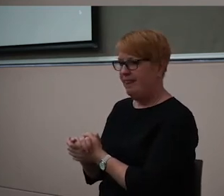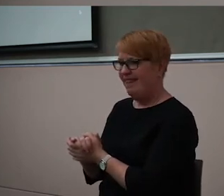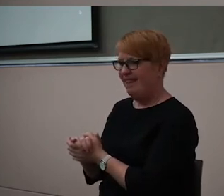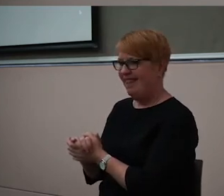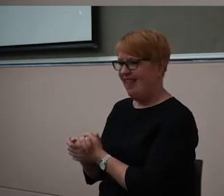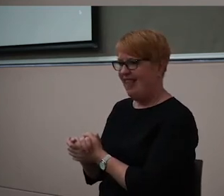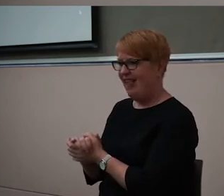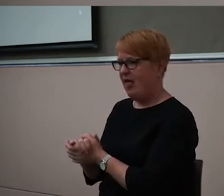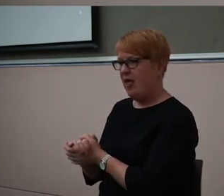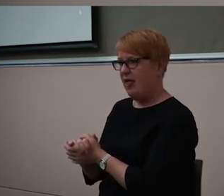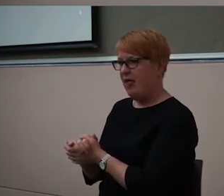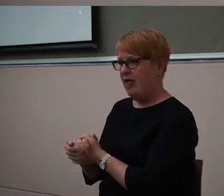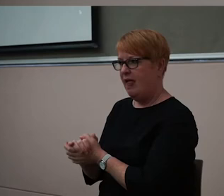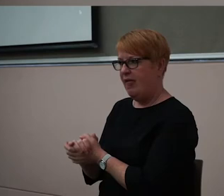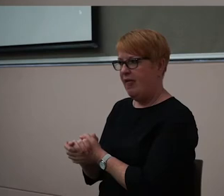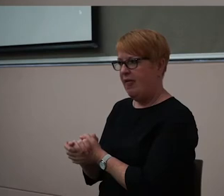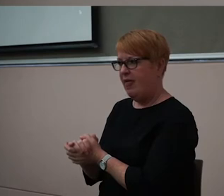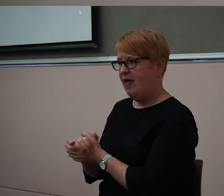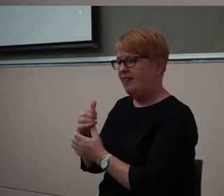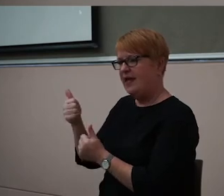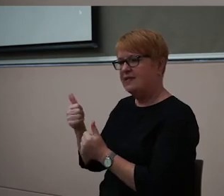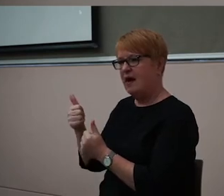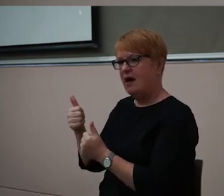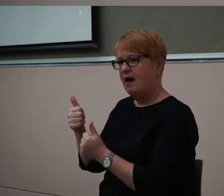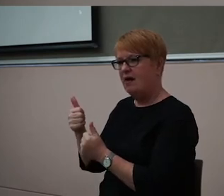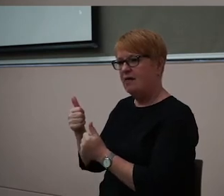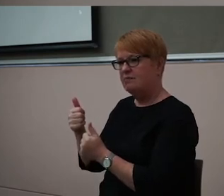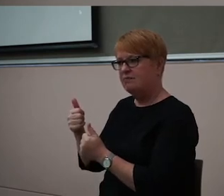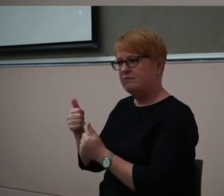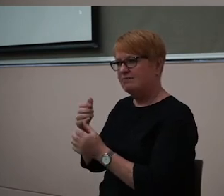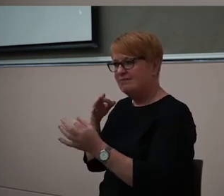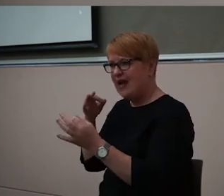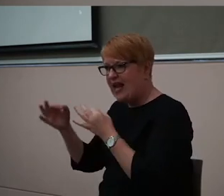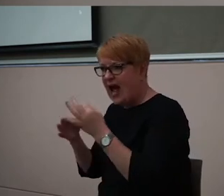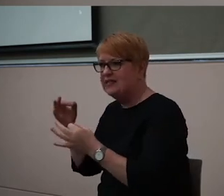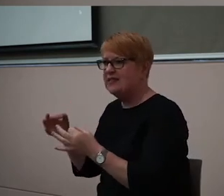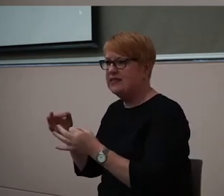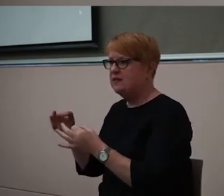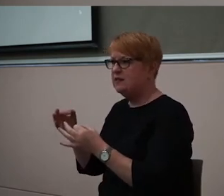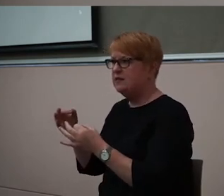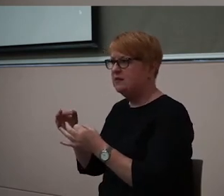are these like, I don't know, like these reenacted or enacted rituals that